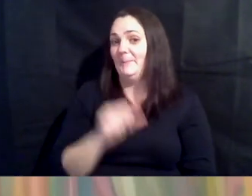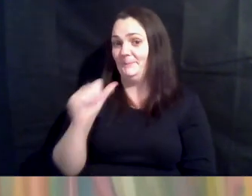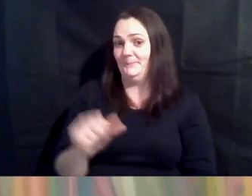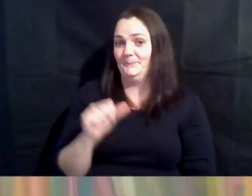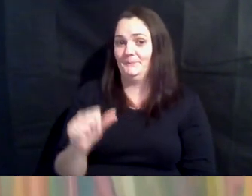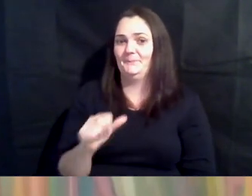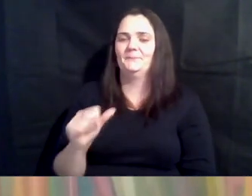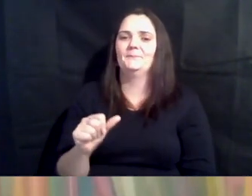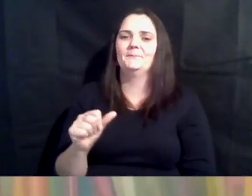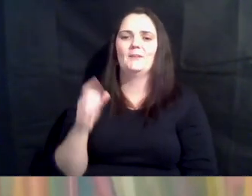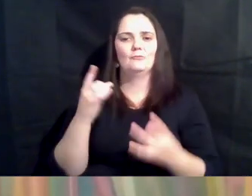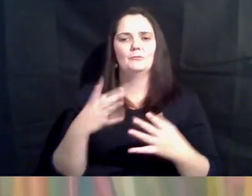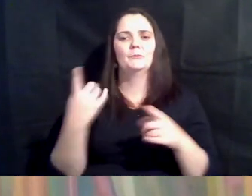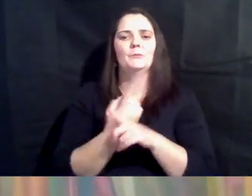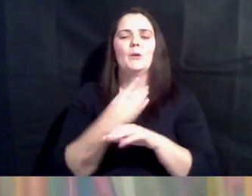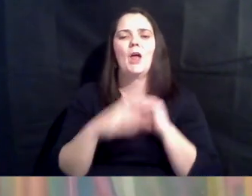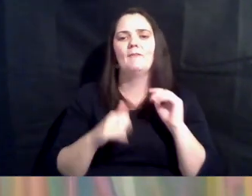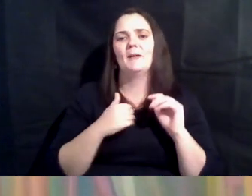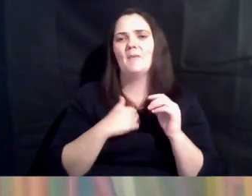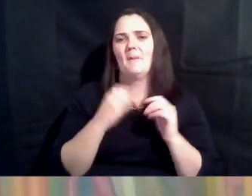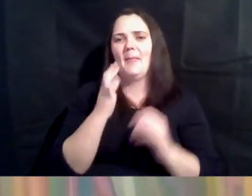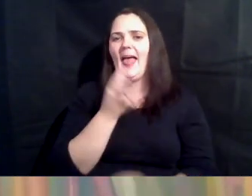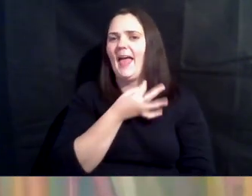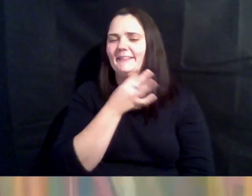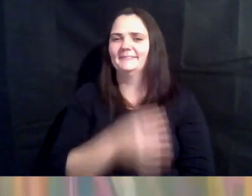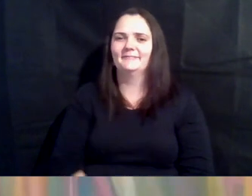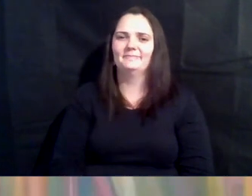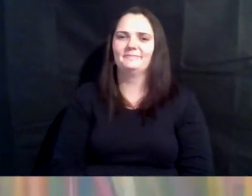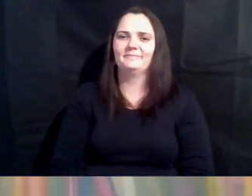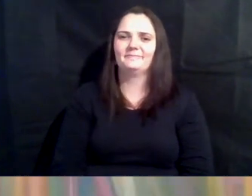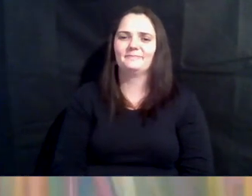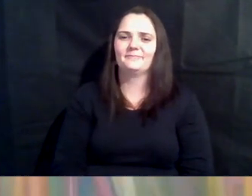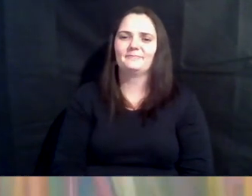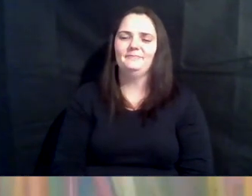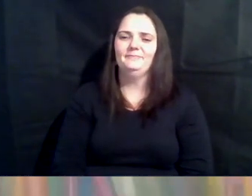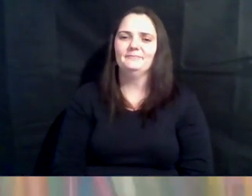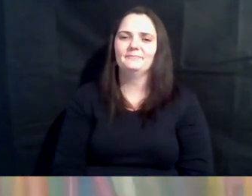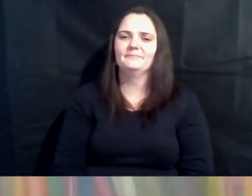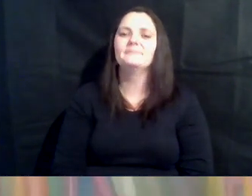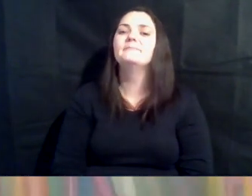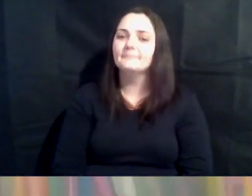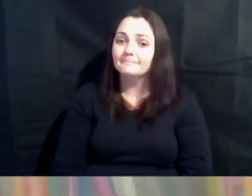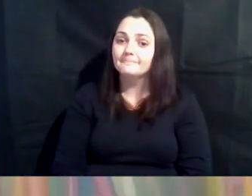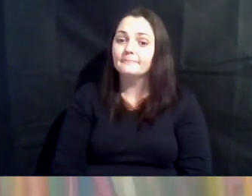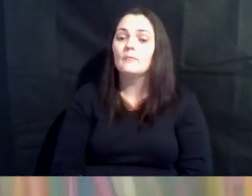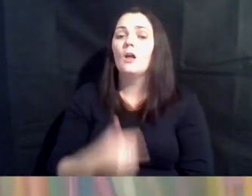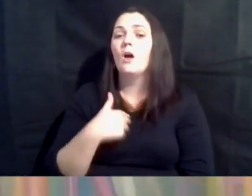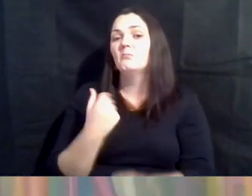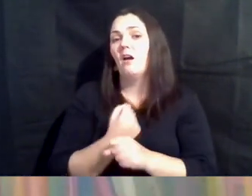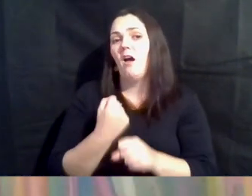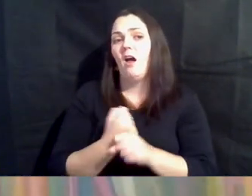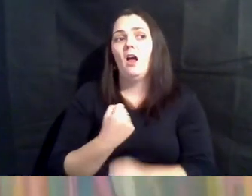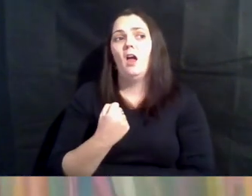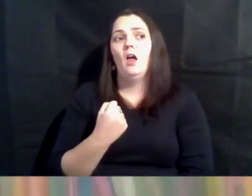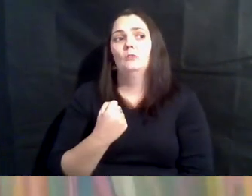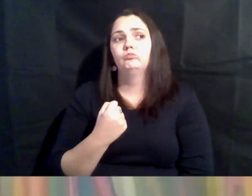it. My house plants, it shall be. Let's do it. So I'm going to make, how many pages